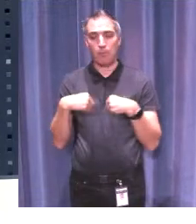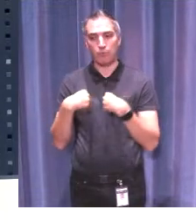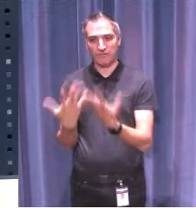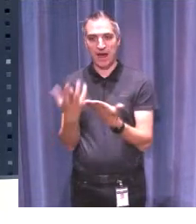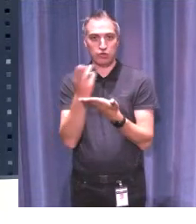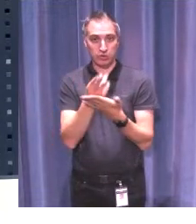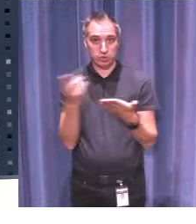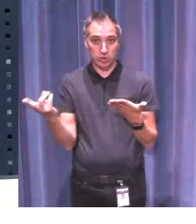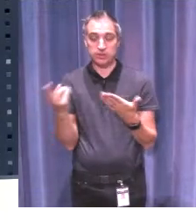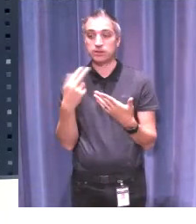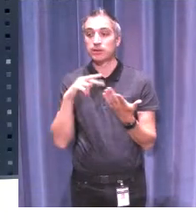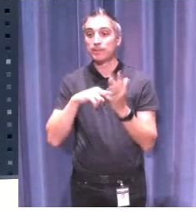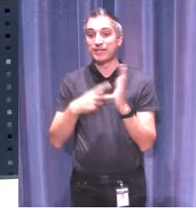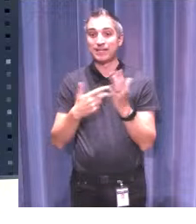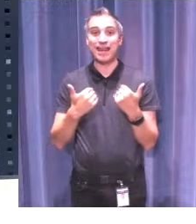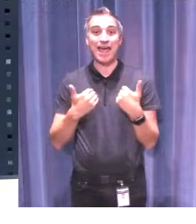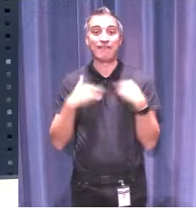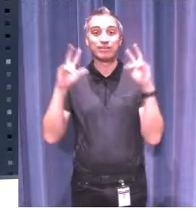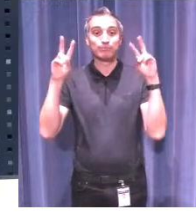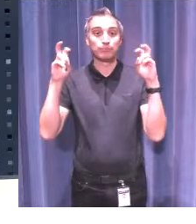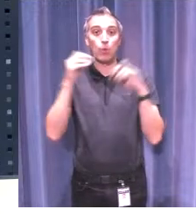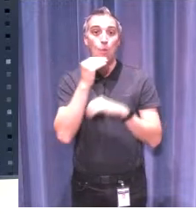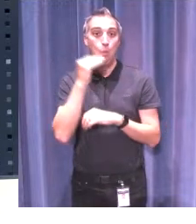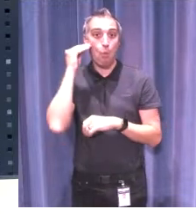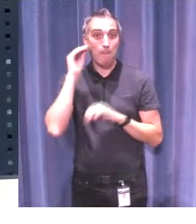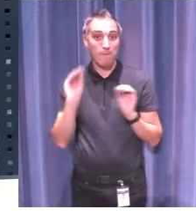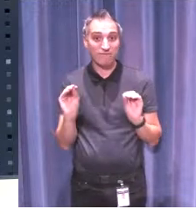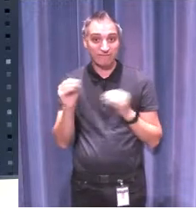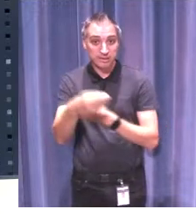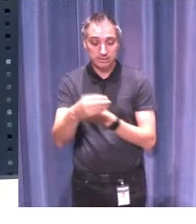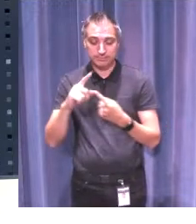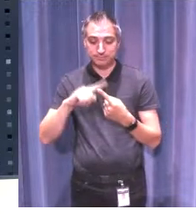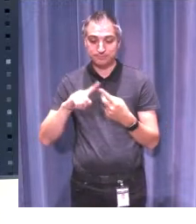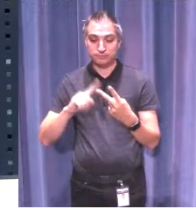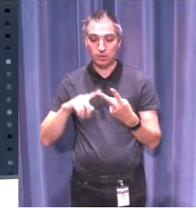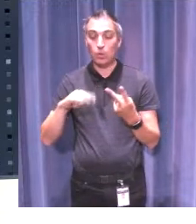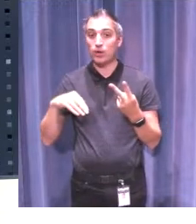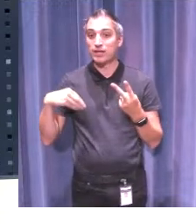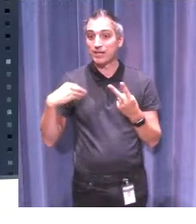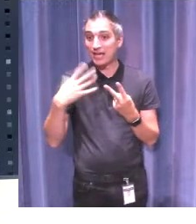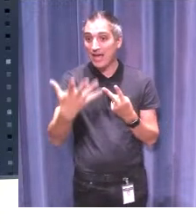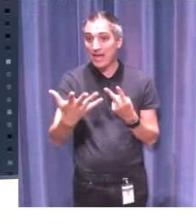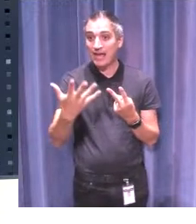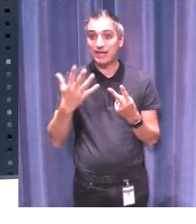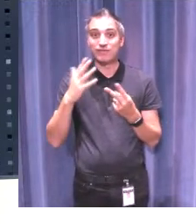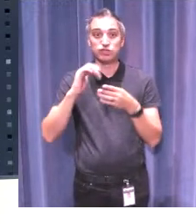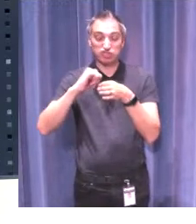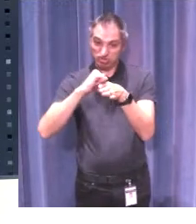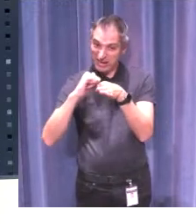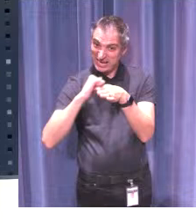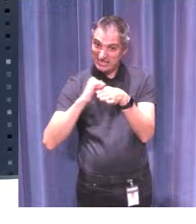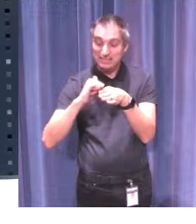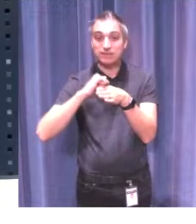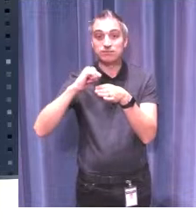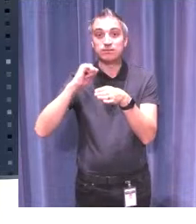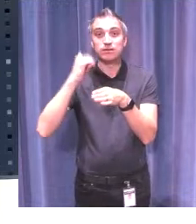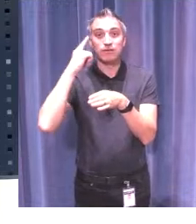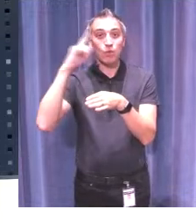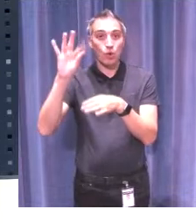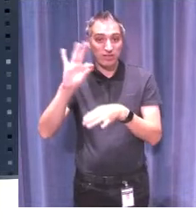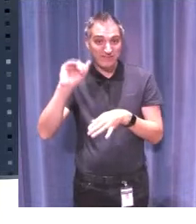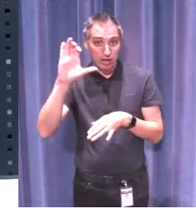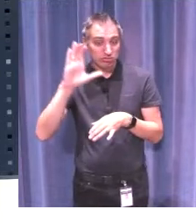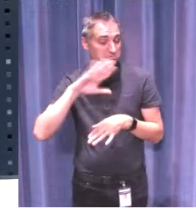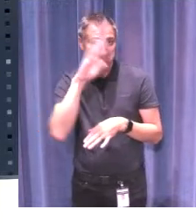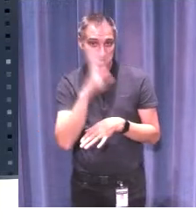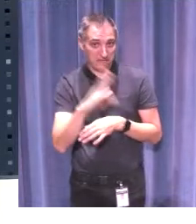in creating home offices for the faculty to do that. We gave robust amounts of training to the faculty that they had never